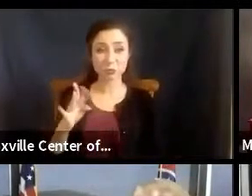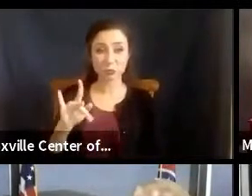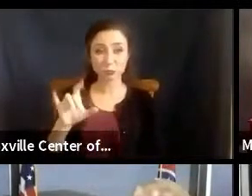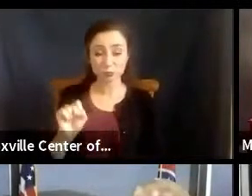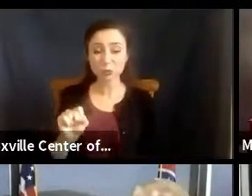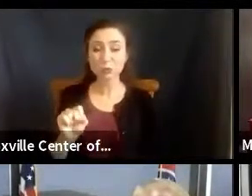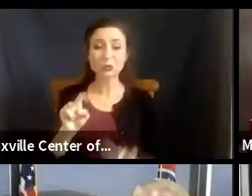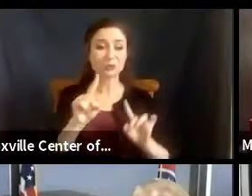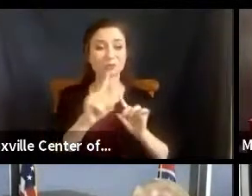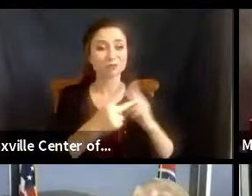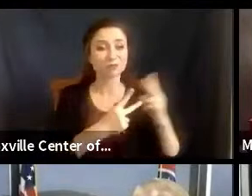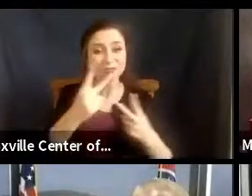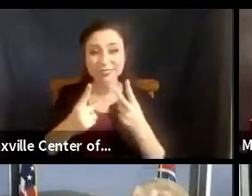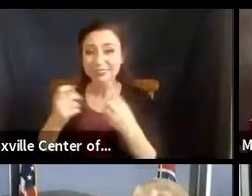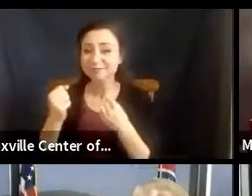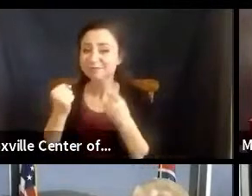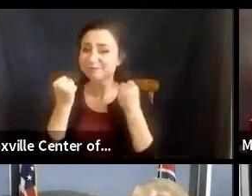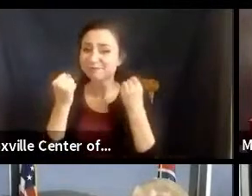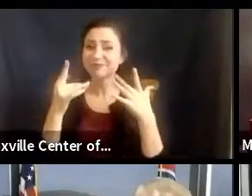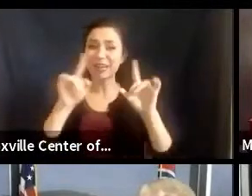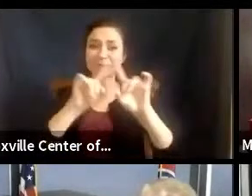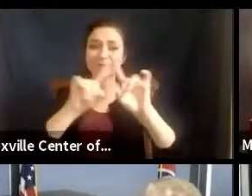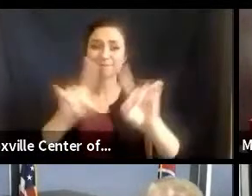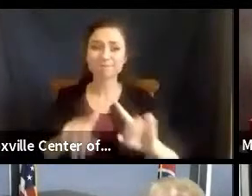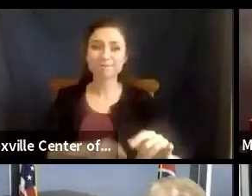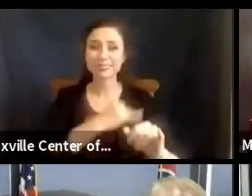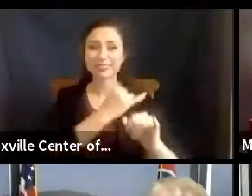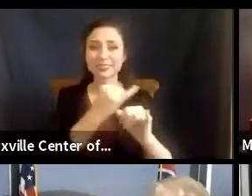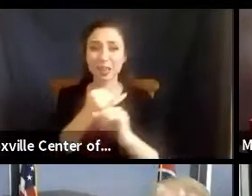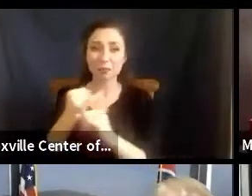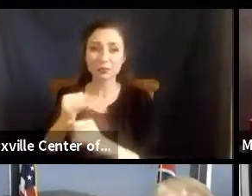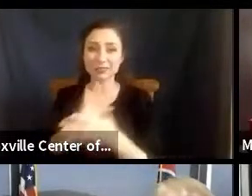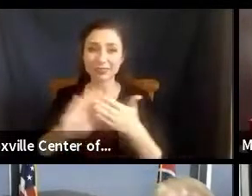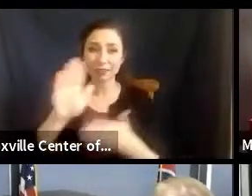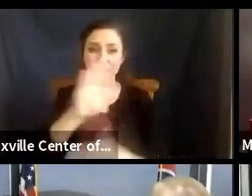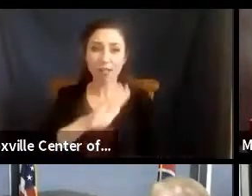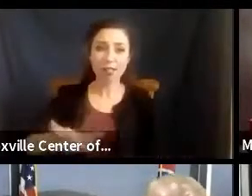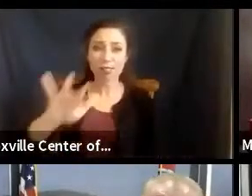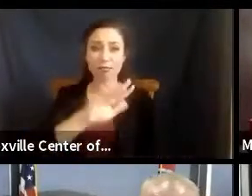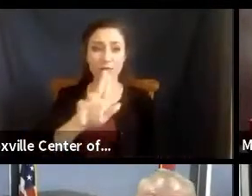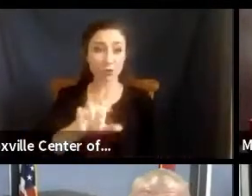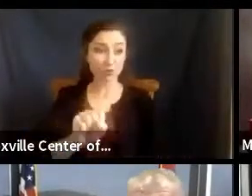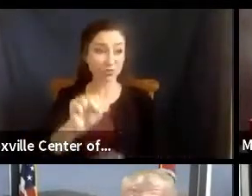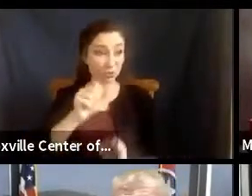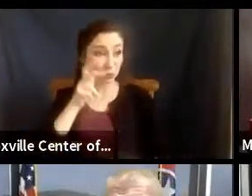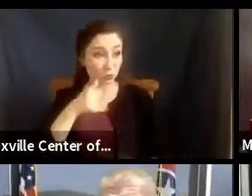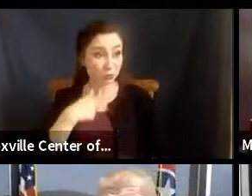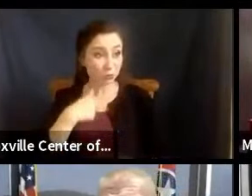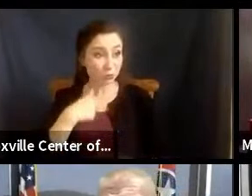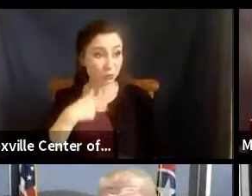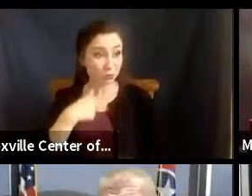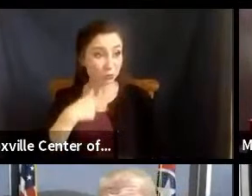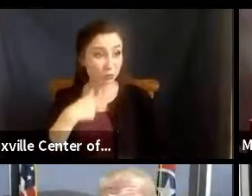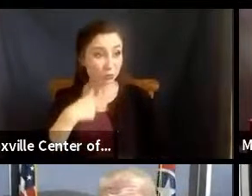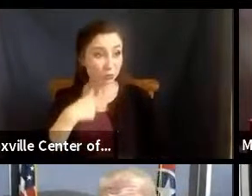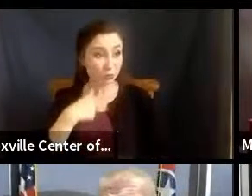with us what they're doing at other places. Can you all still hear me? Have I frozen up? Okay, all right,